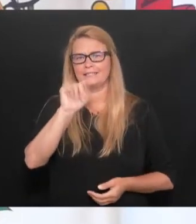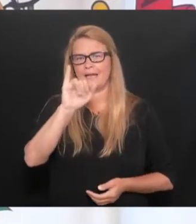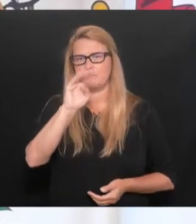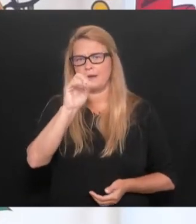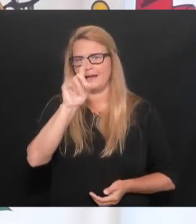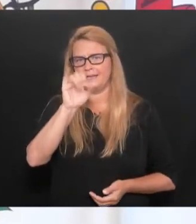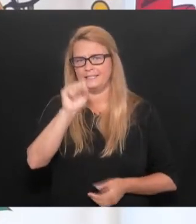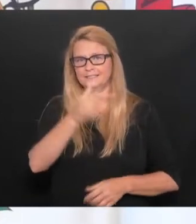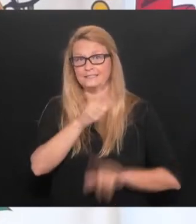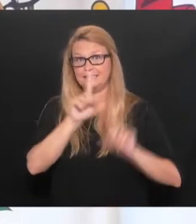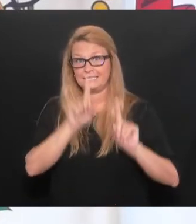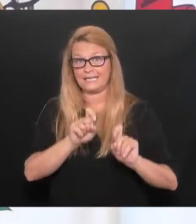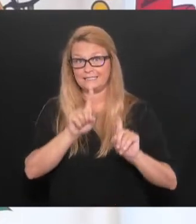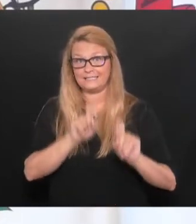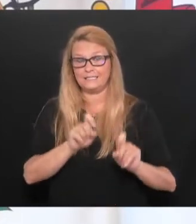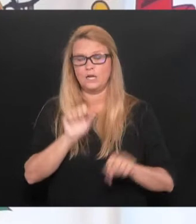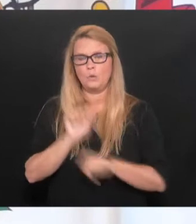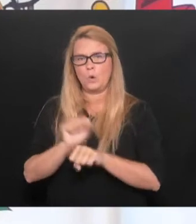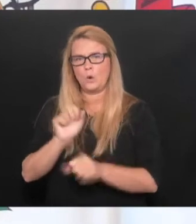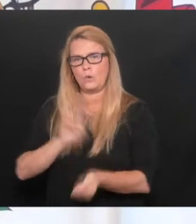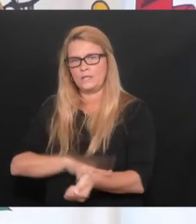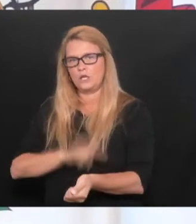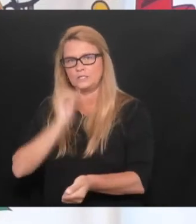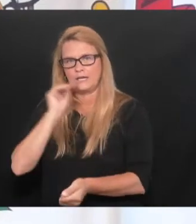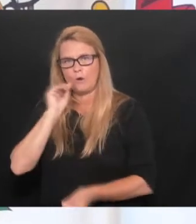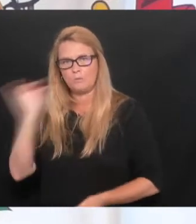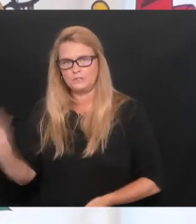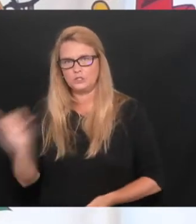with the nursing homes as well. And in fact, I